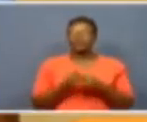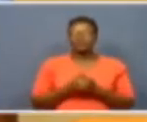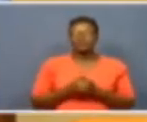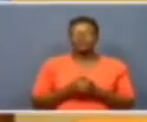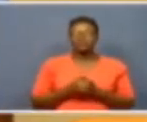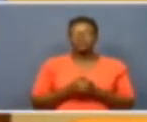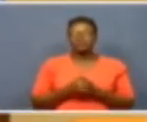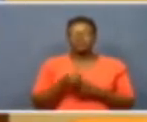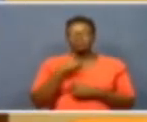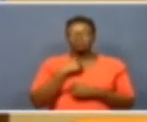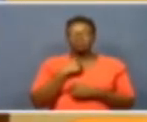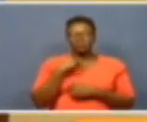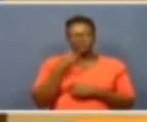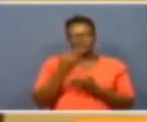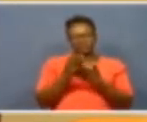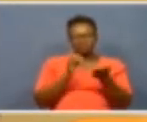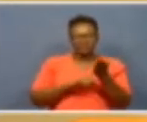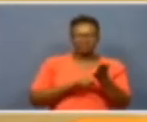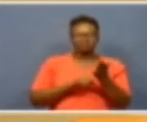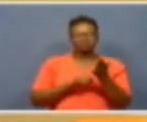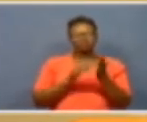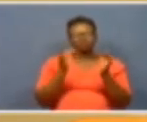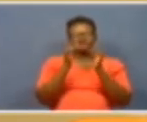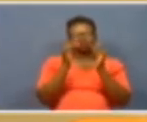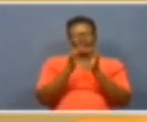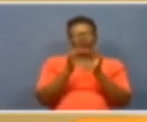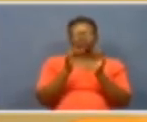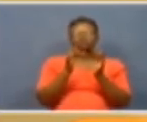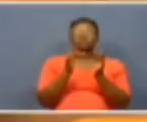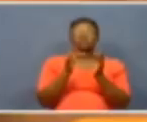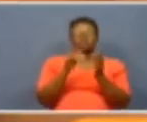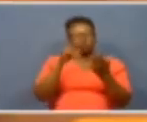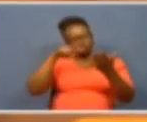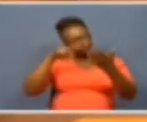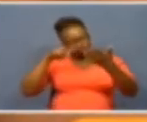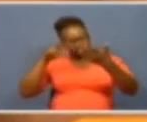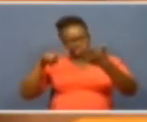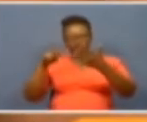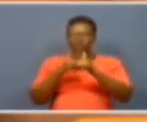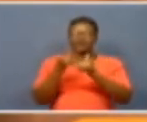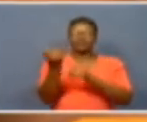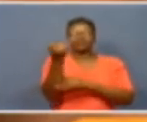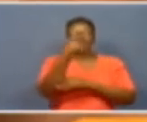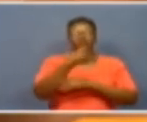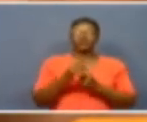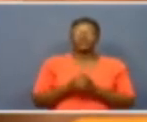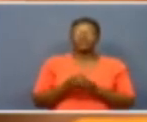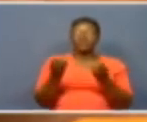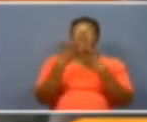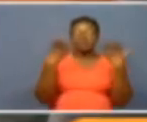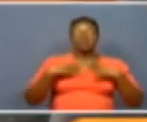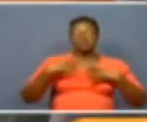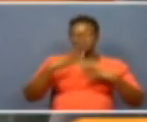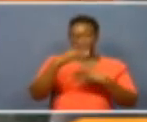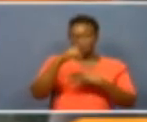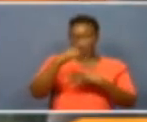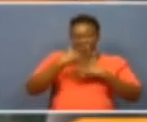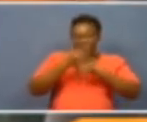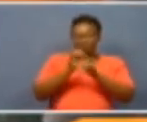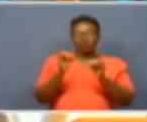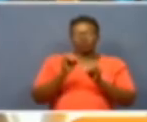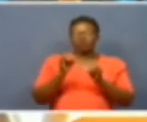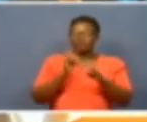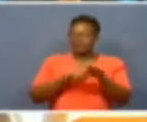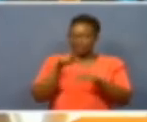through YouTube. Sometimes I go and see what I should draw there. Wengi waamini kama ni yeye anafanya mpaka ukuje venye wewe huko